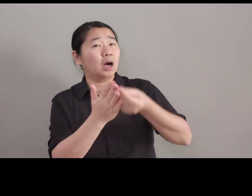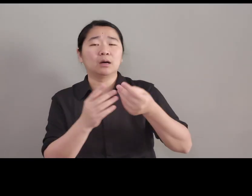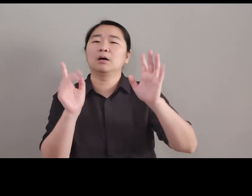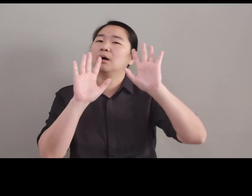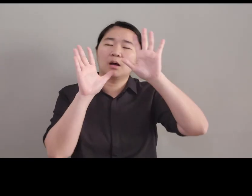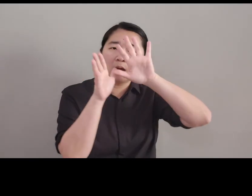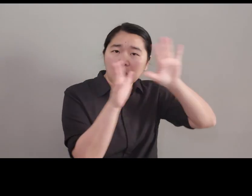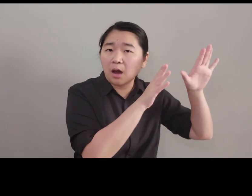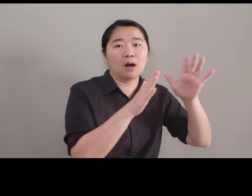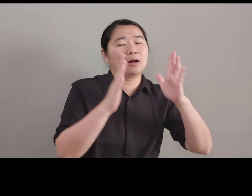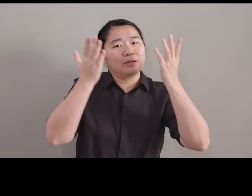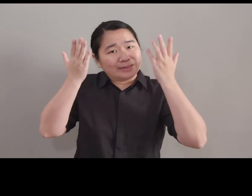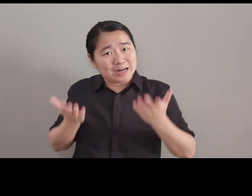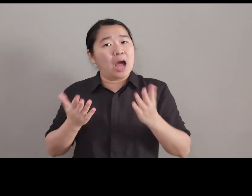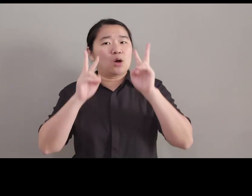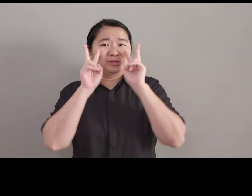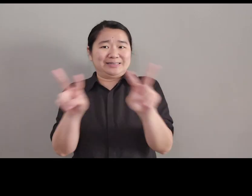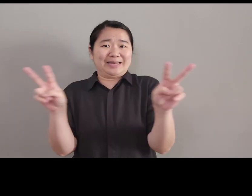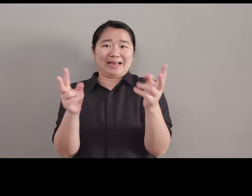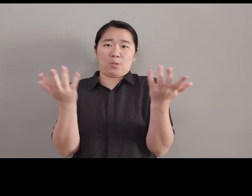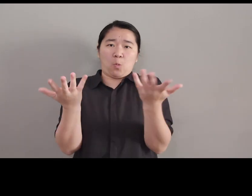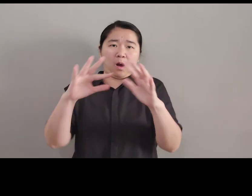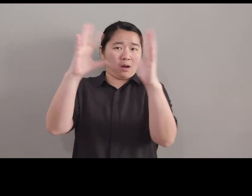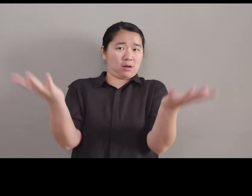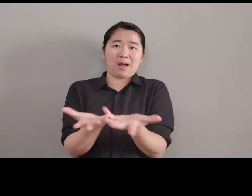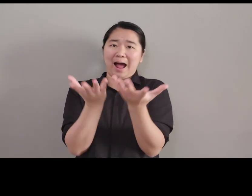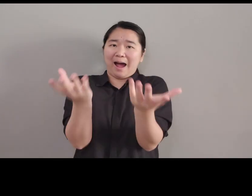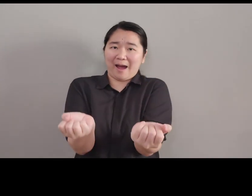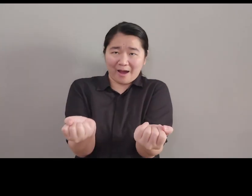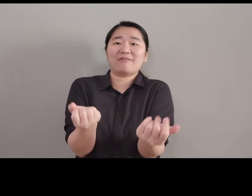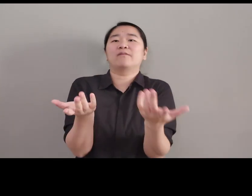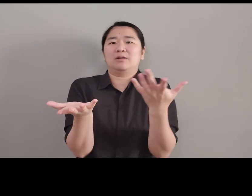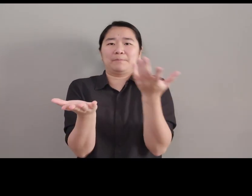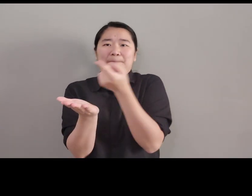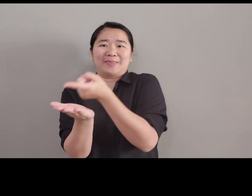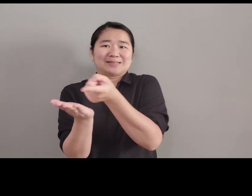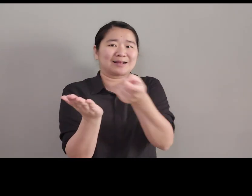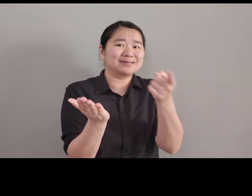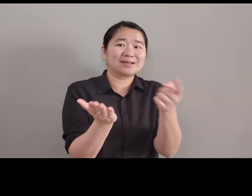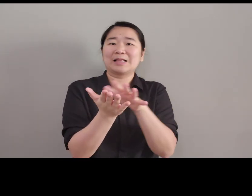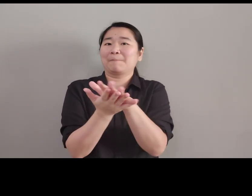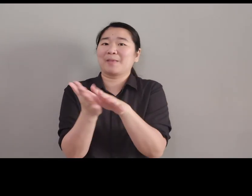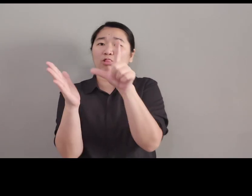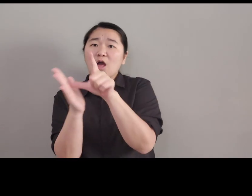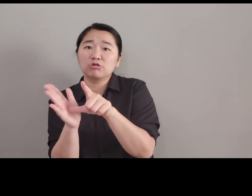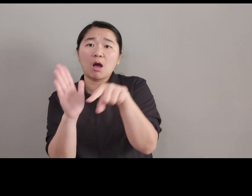and basic problem that we have in the whole community. So Shilpi, what's your view on legislation, policy,